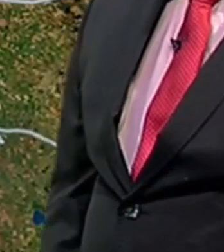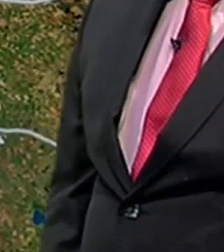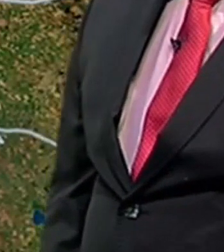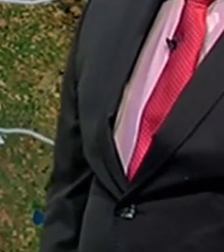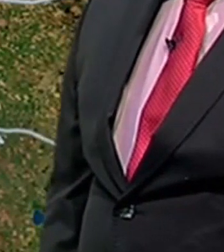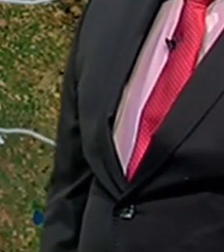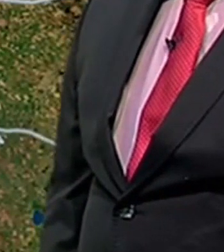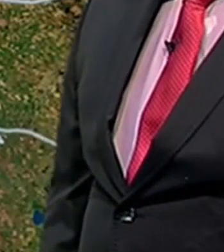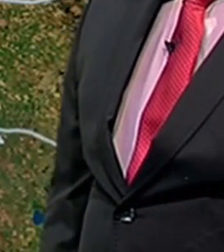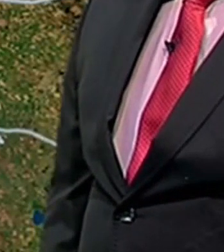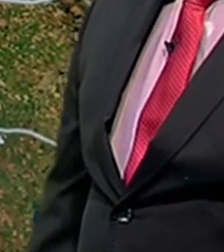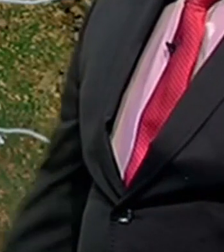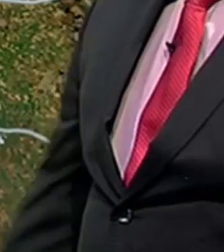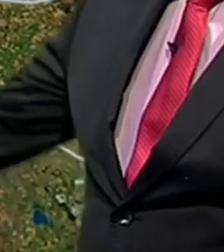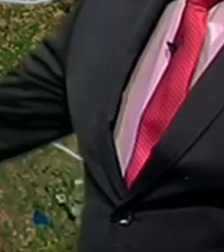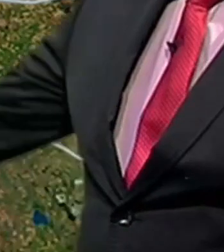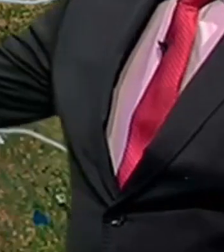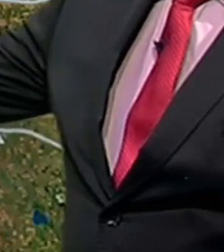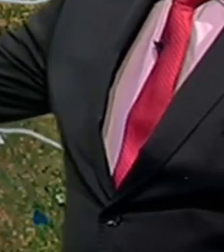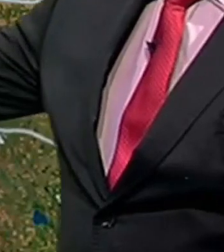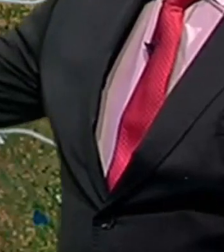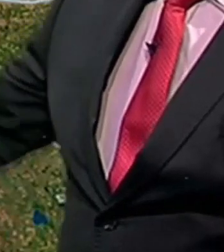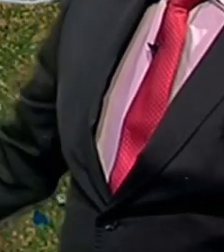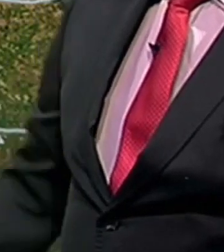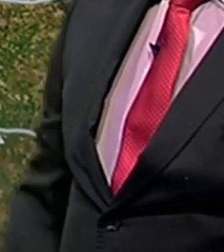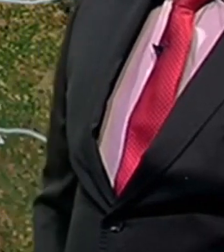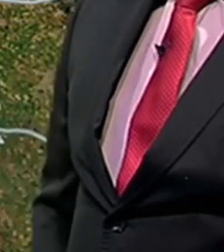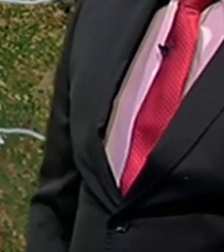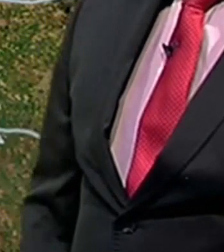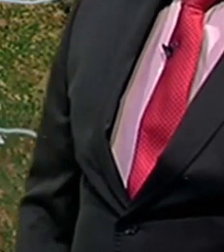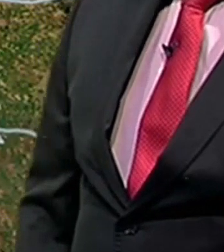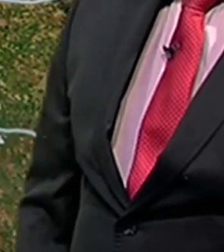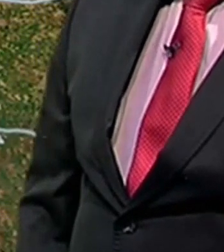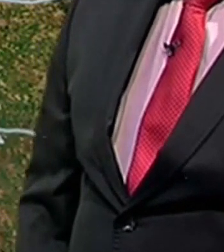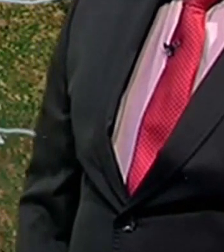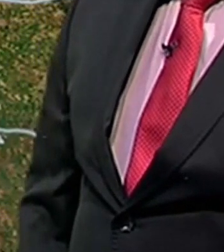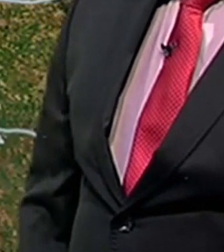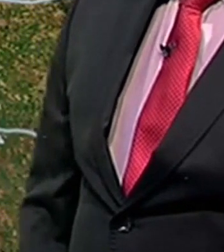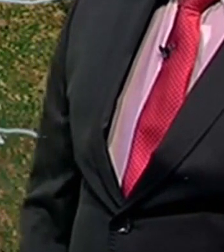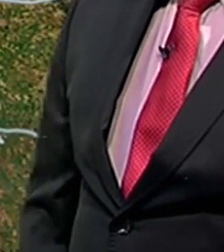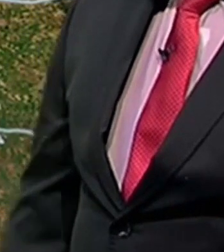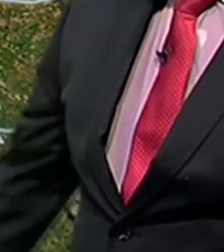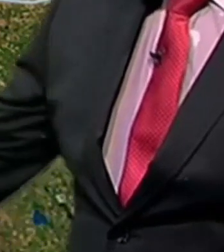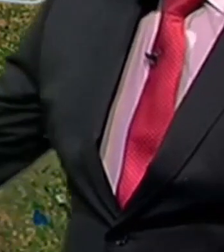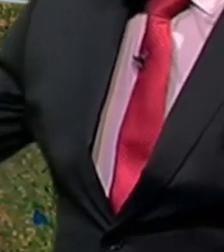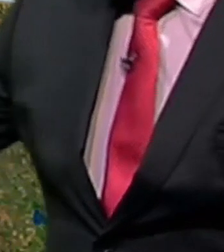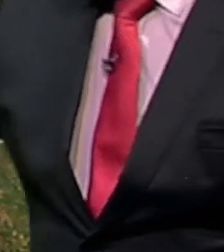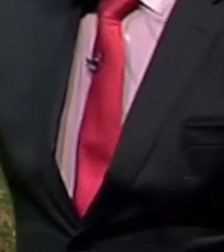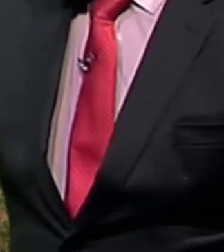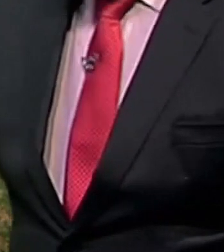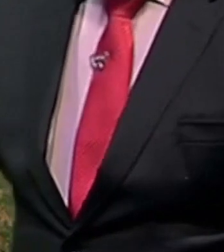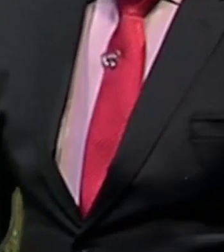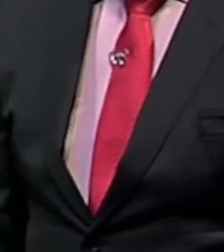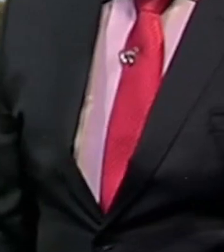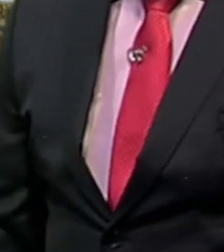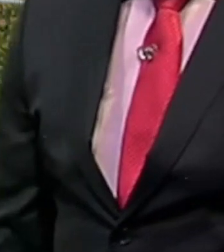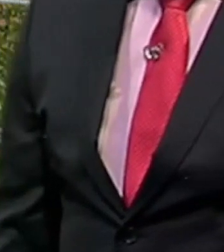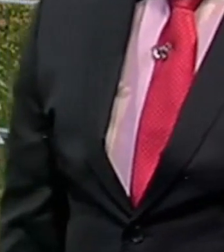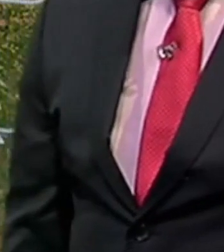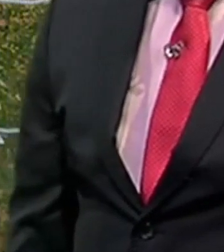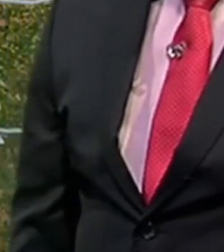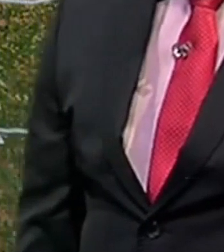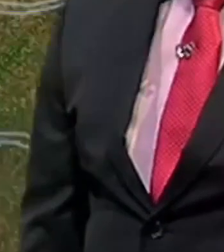a batabatang fela ho tla futhumana motsare tla fela mashwa ba mtlano mona Johannesburg mashwa ba mtlano mane Carltonville Halifax enegeng e metse mashwa ba